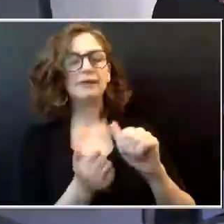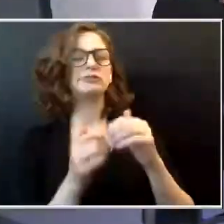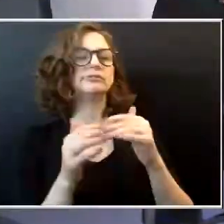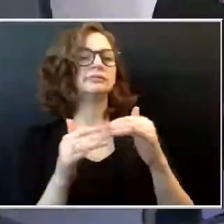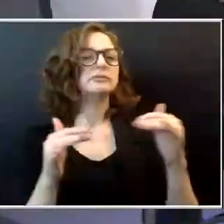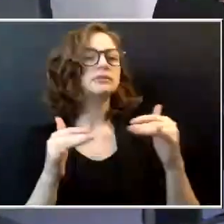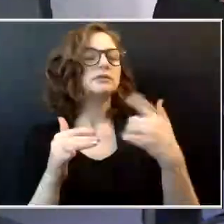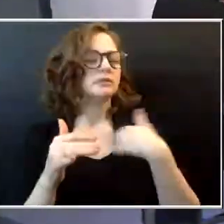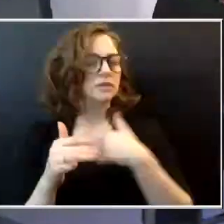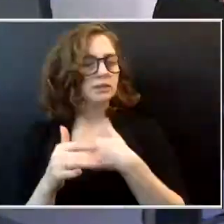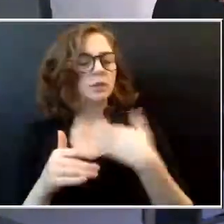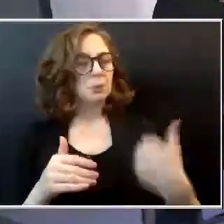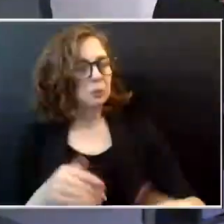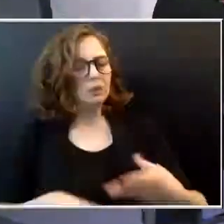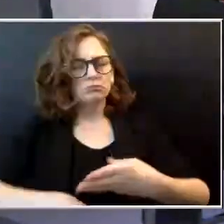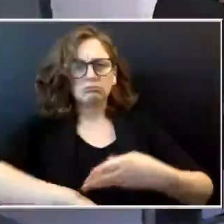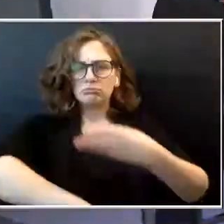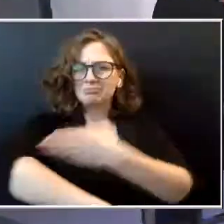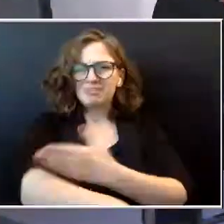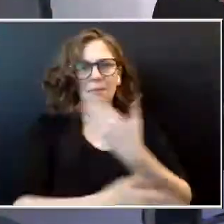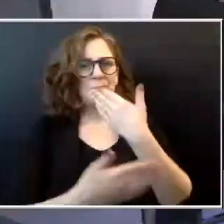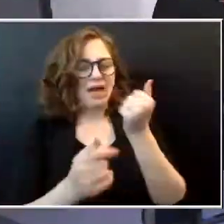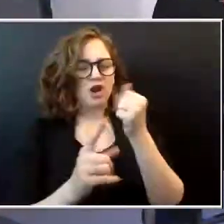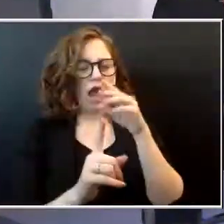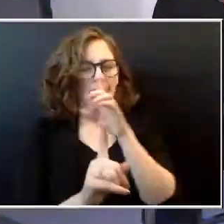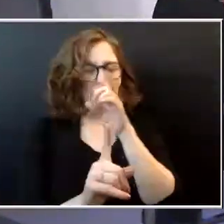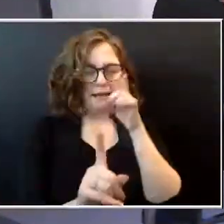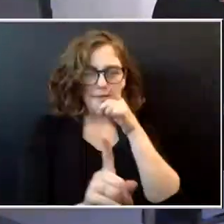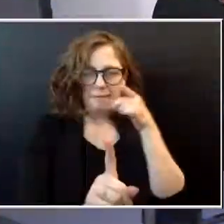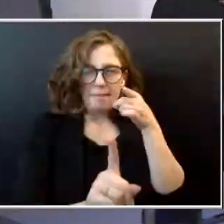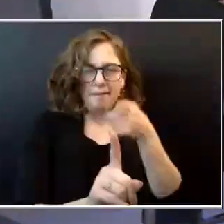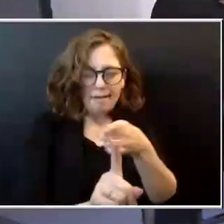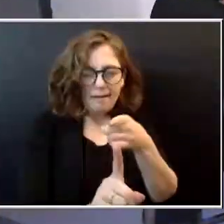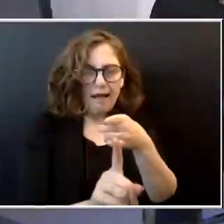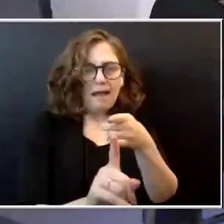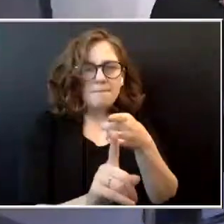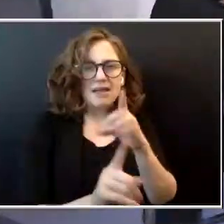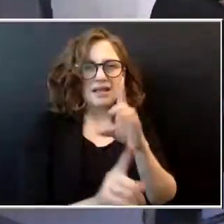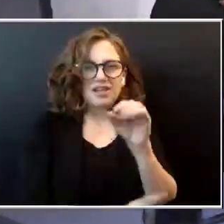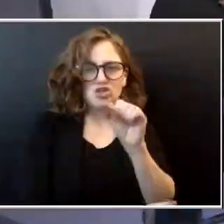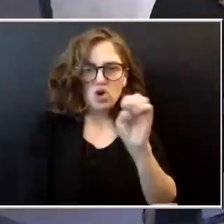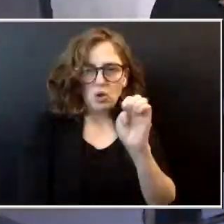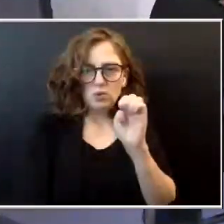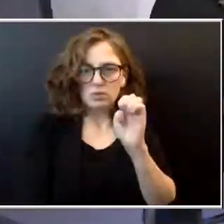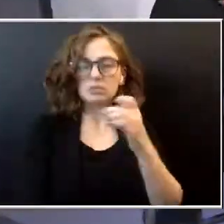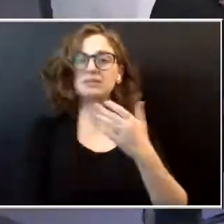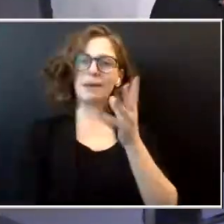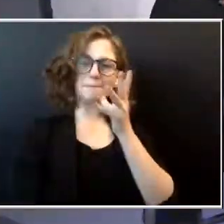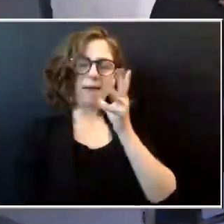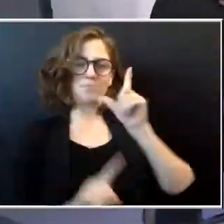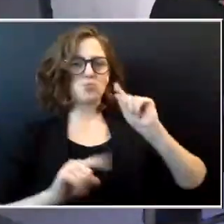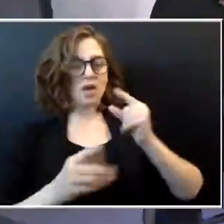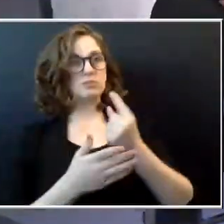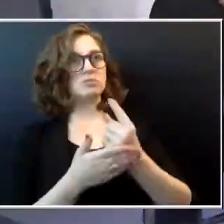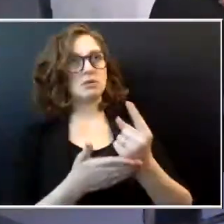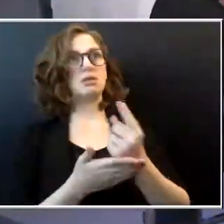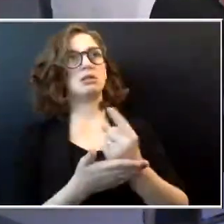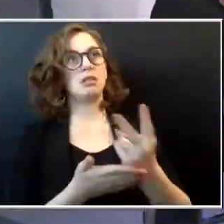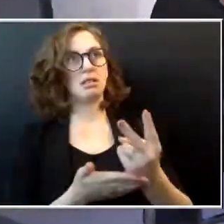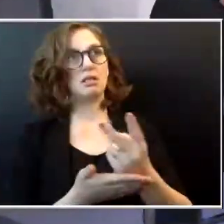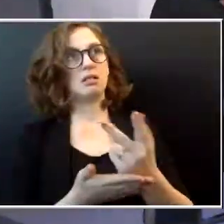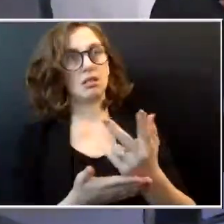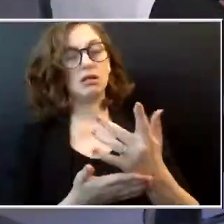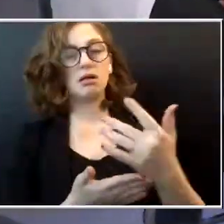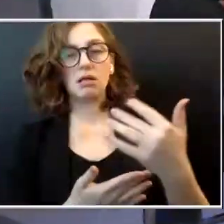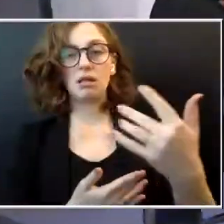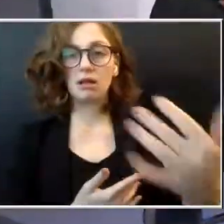aiming the dose, but she did that over weeks and weeks. To think about just getting it one dose and less